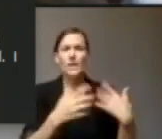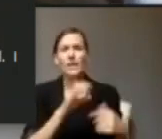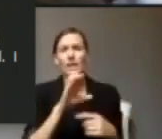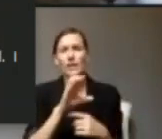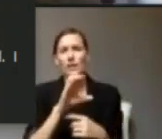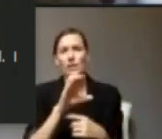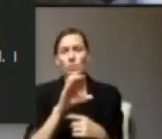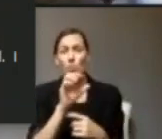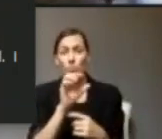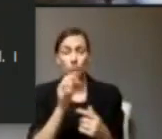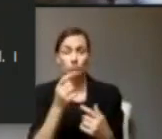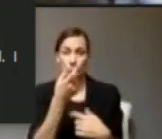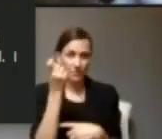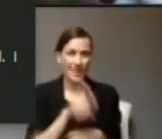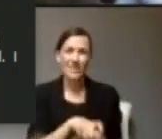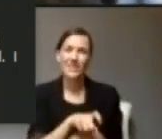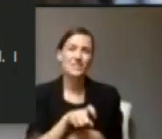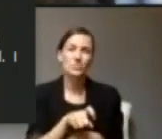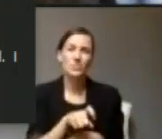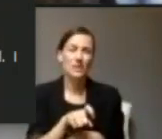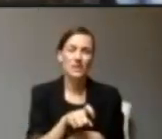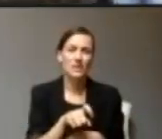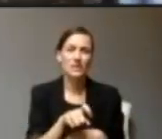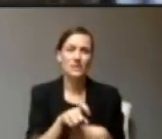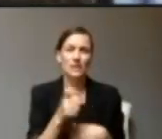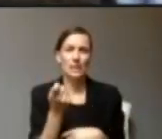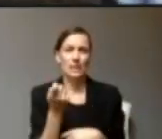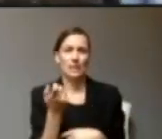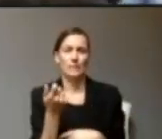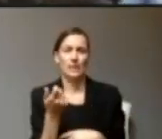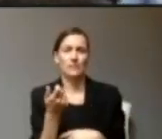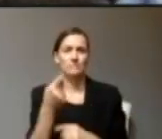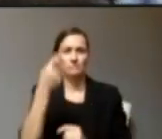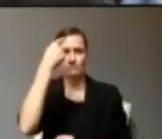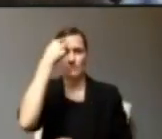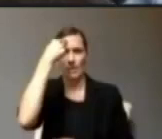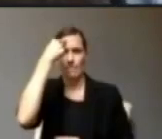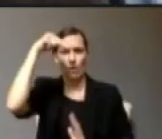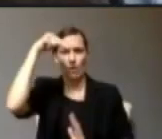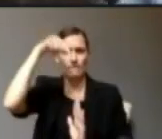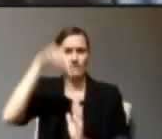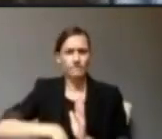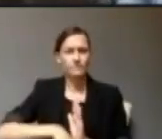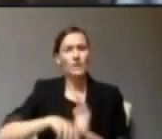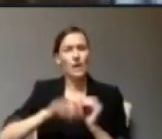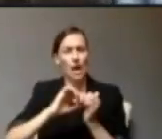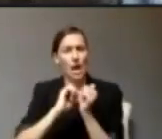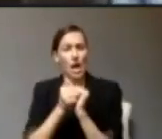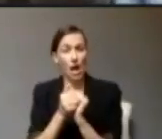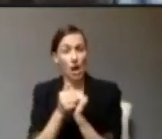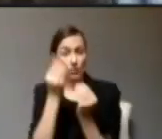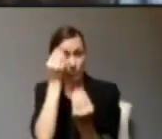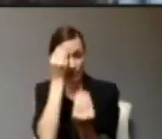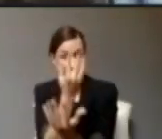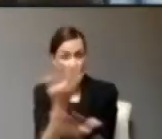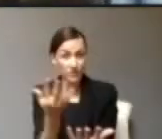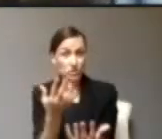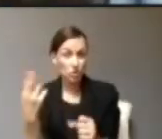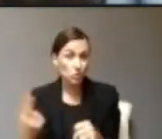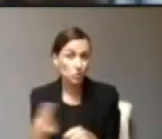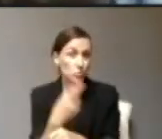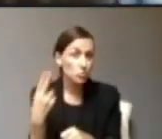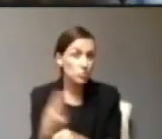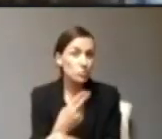so there would need to be a really thoughtful discussion about how this information should be used